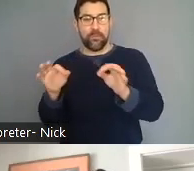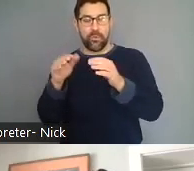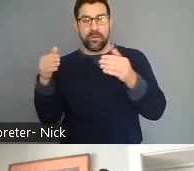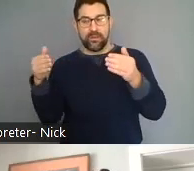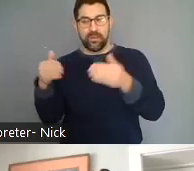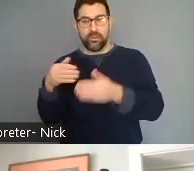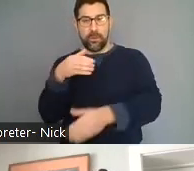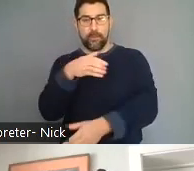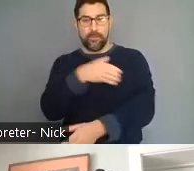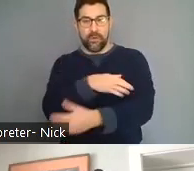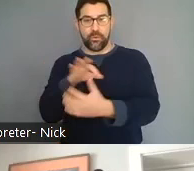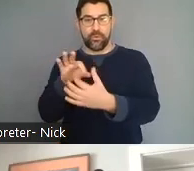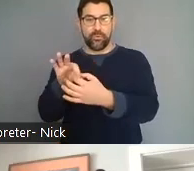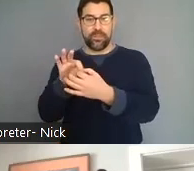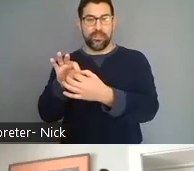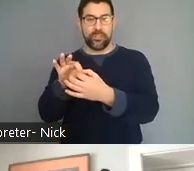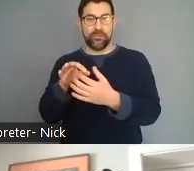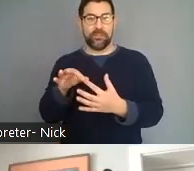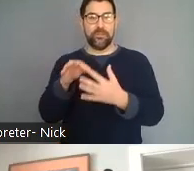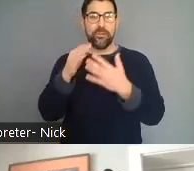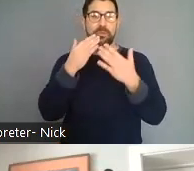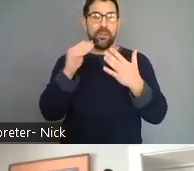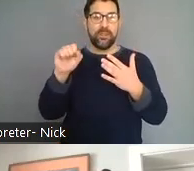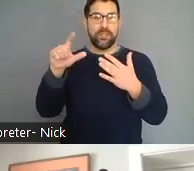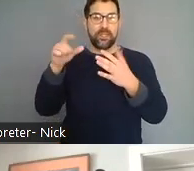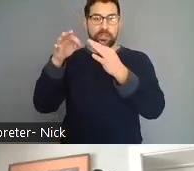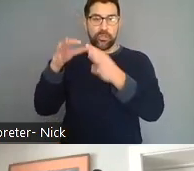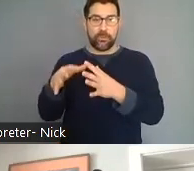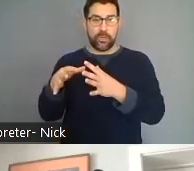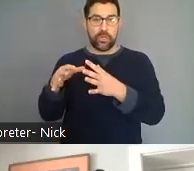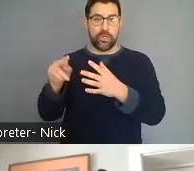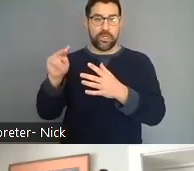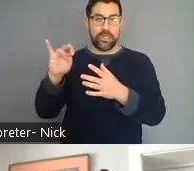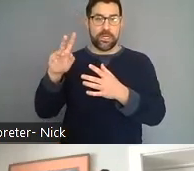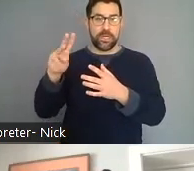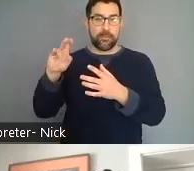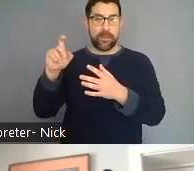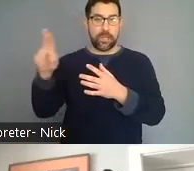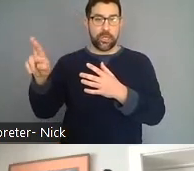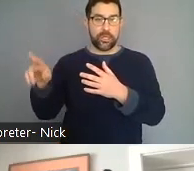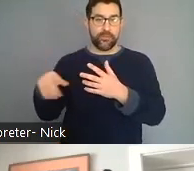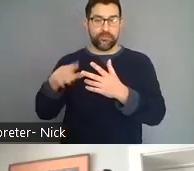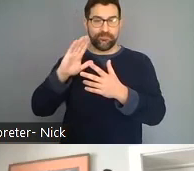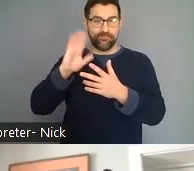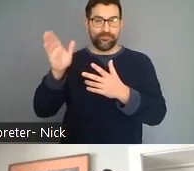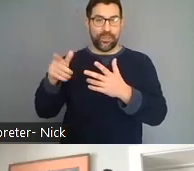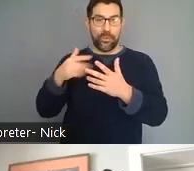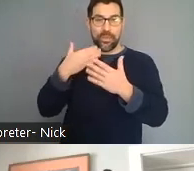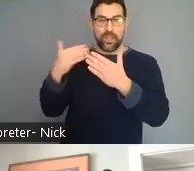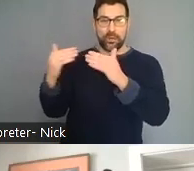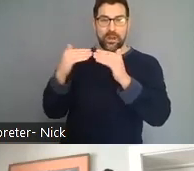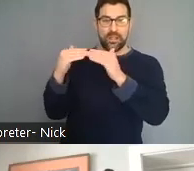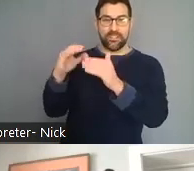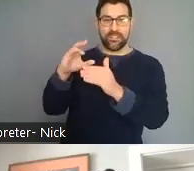power relationships. Special thanks to our ASL interpreter, Nick Miller. We thank our colleagues in the Center for